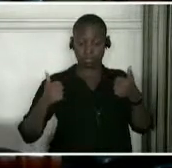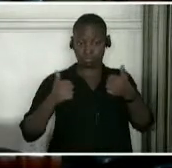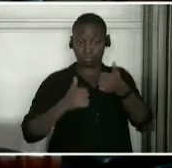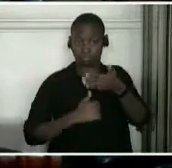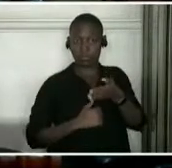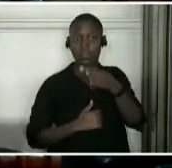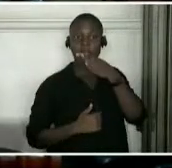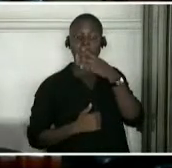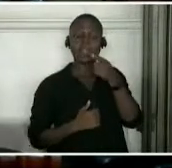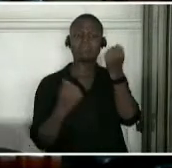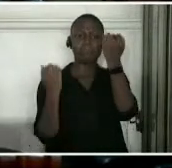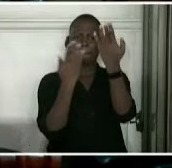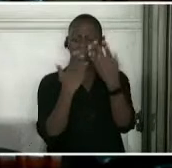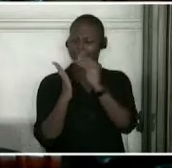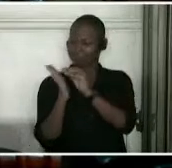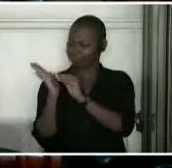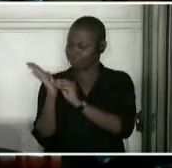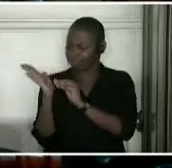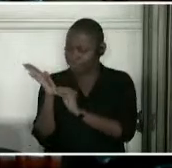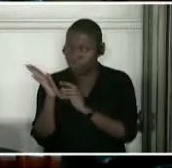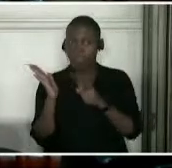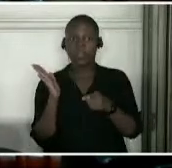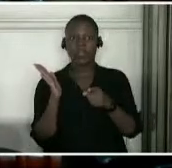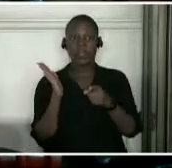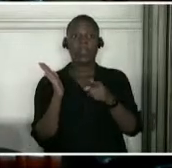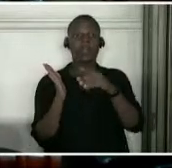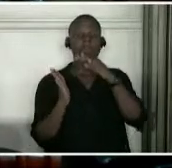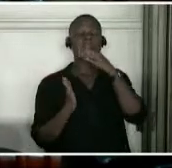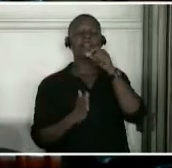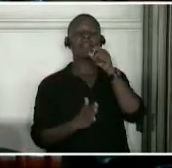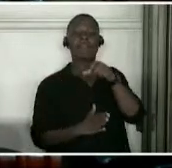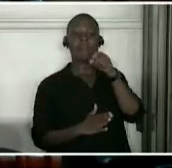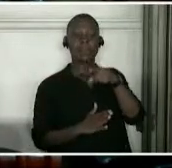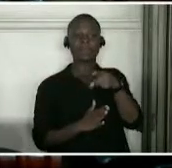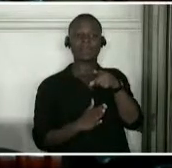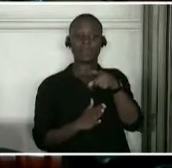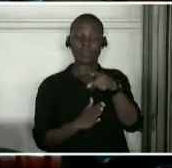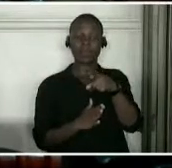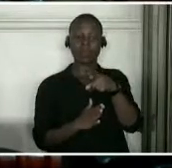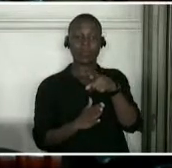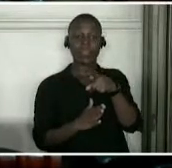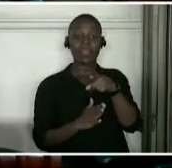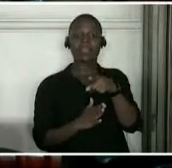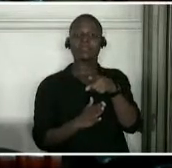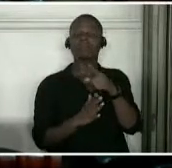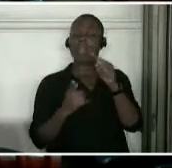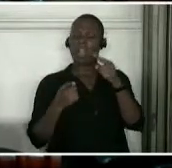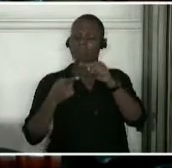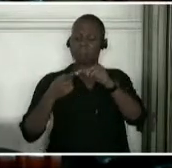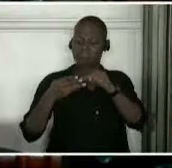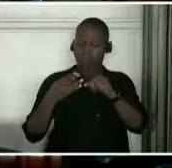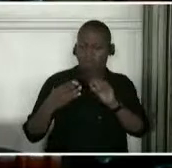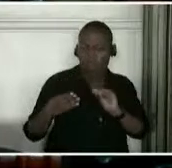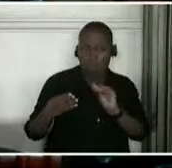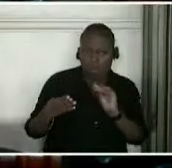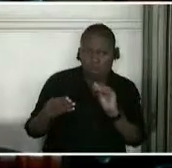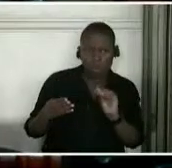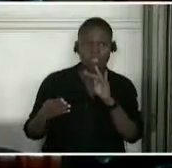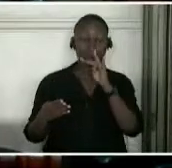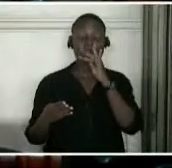members, this budget debate is conducted through hybrid means, and the normal standing rules of the legislature will